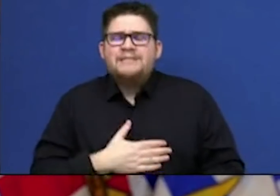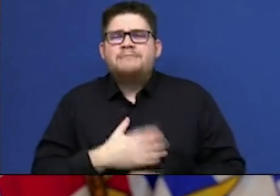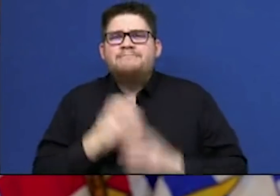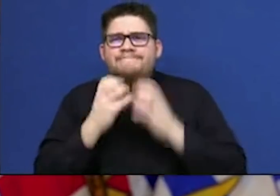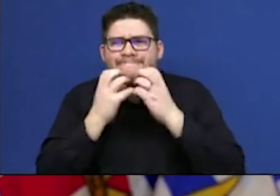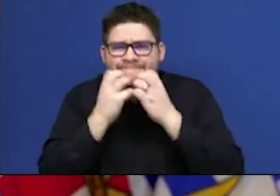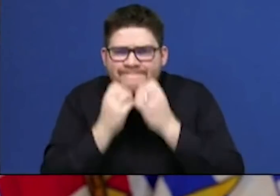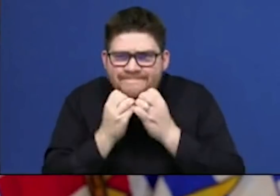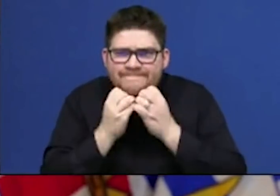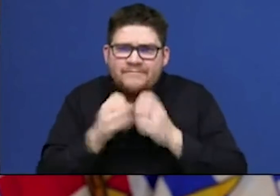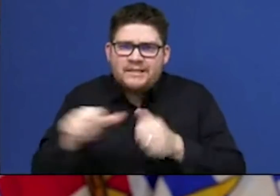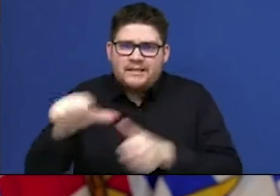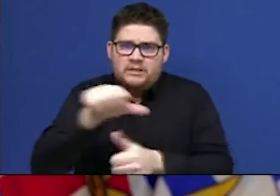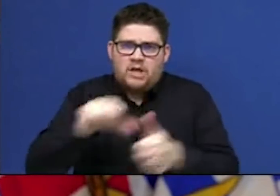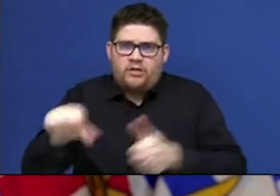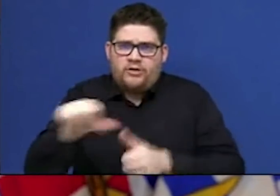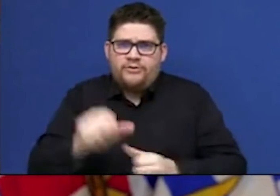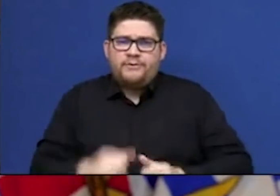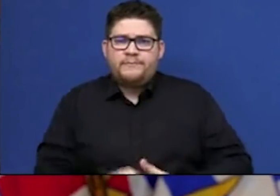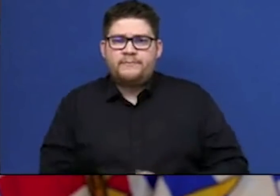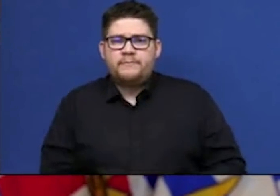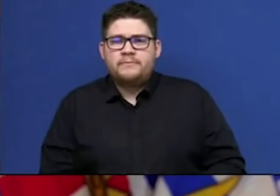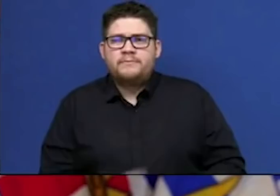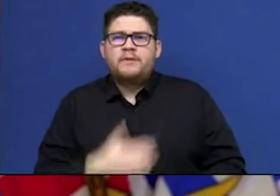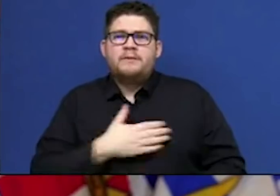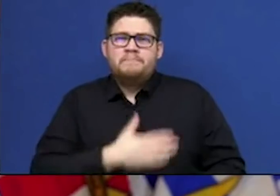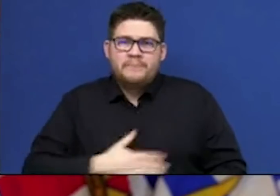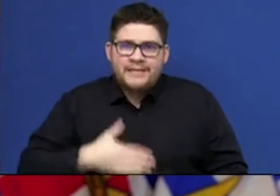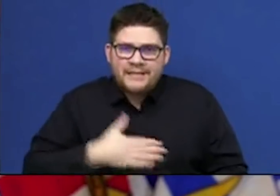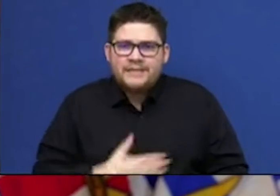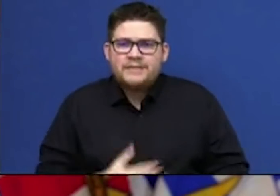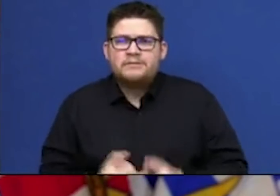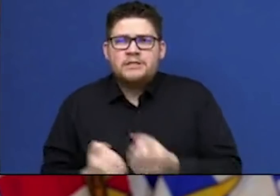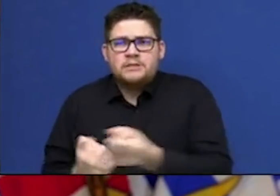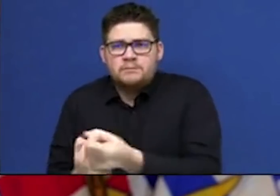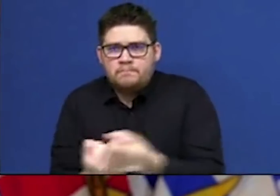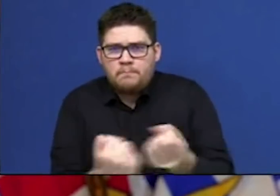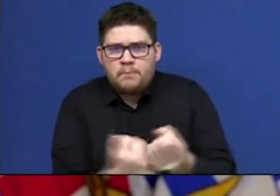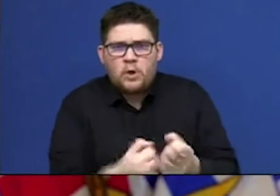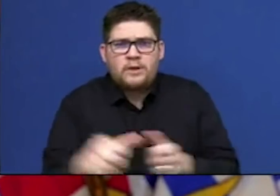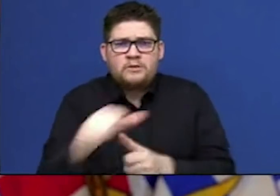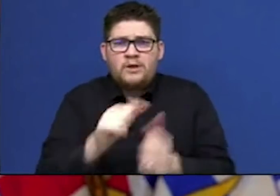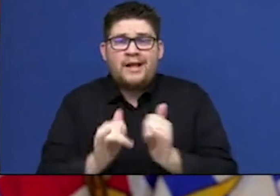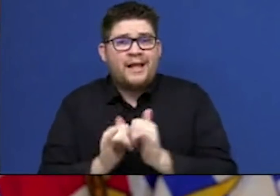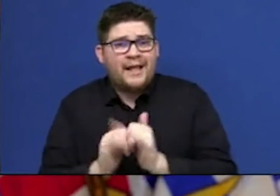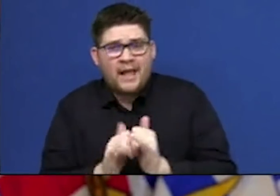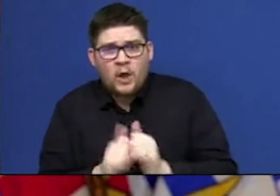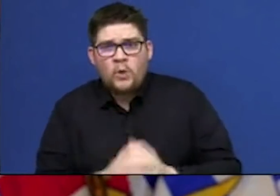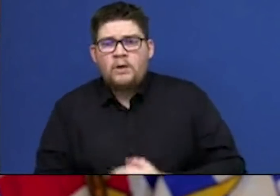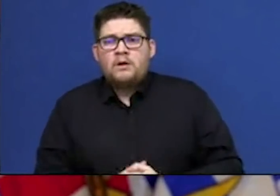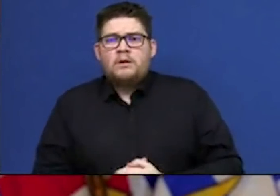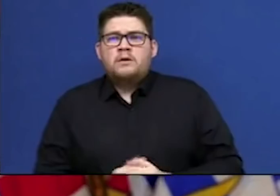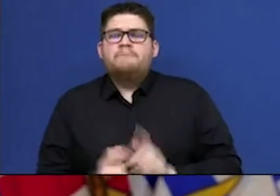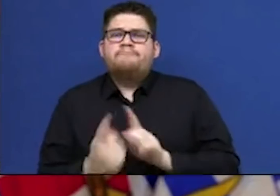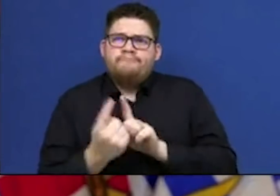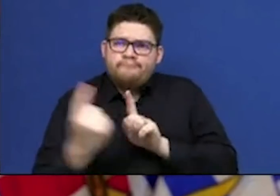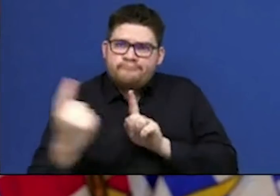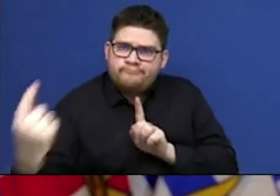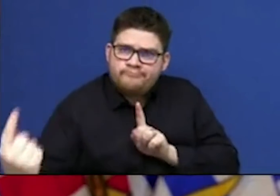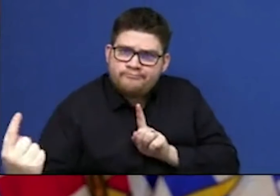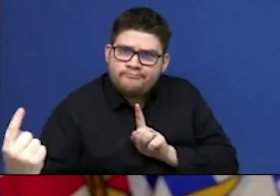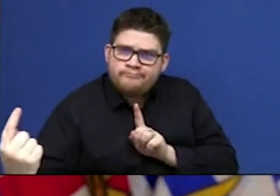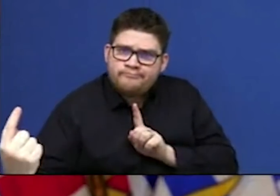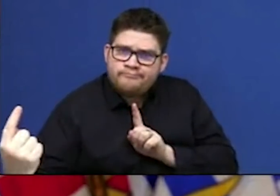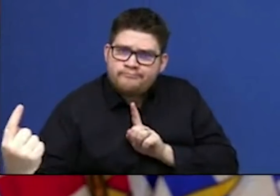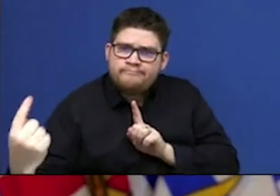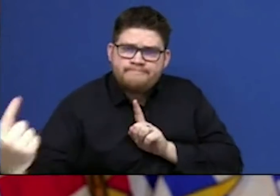apart, be together by staying apart, and stay with our same group of close contacts for the next few